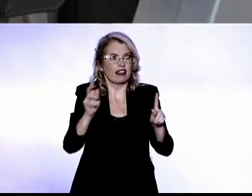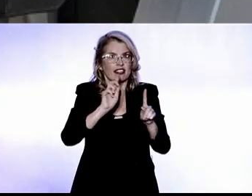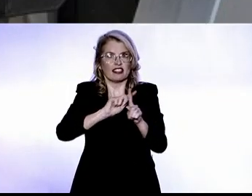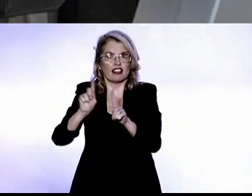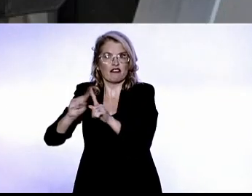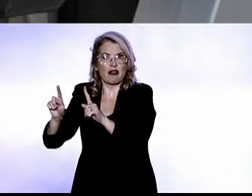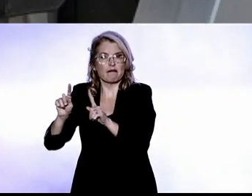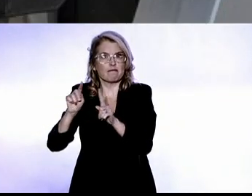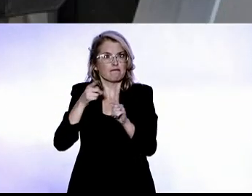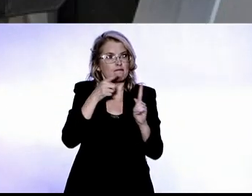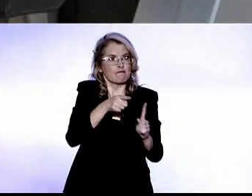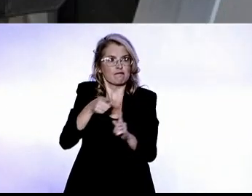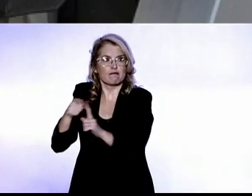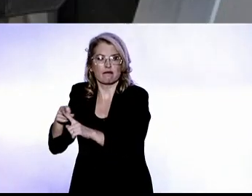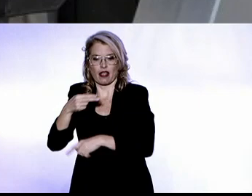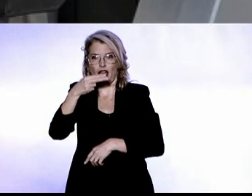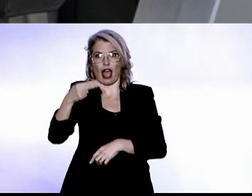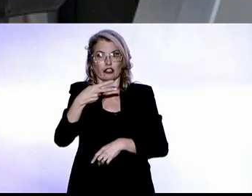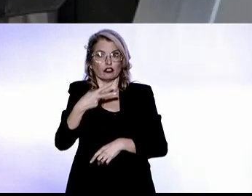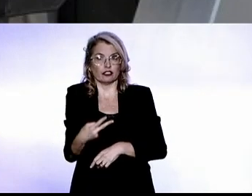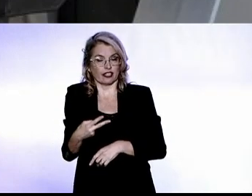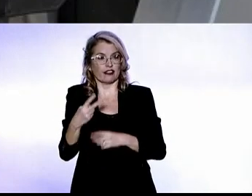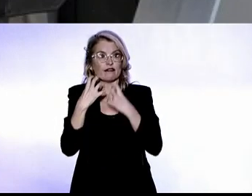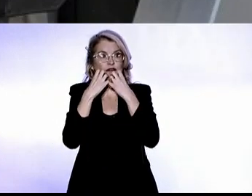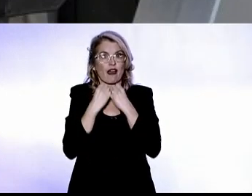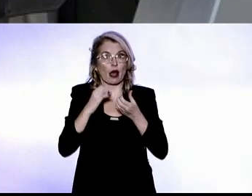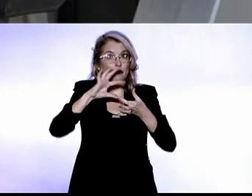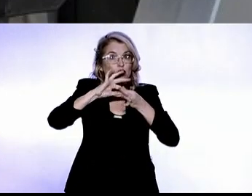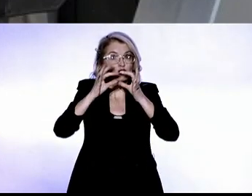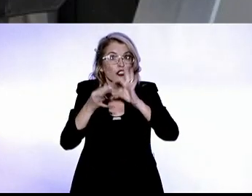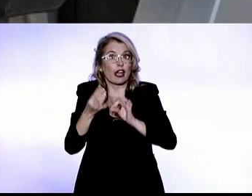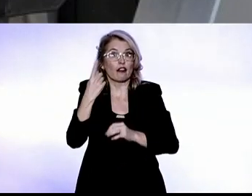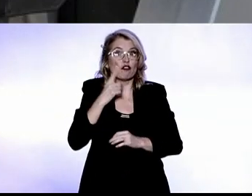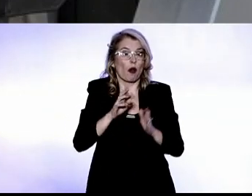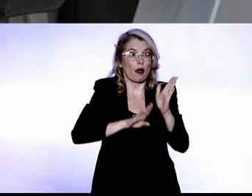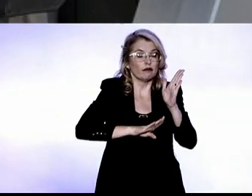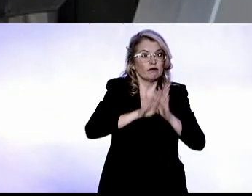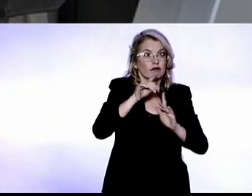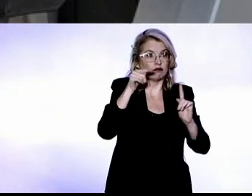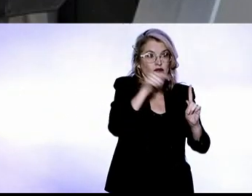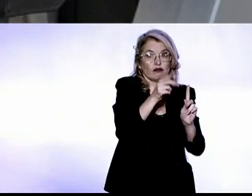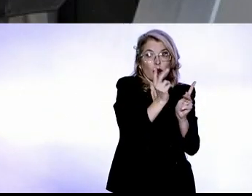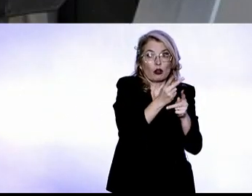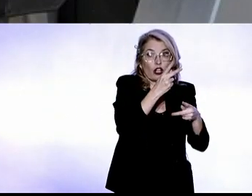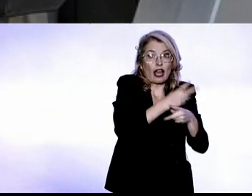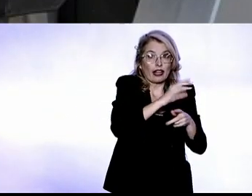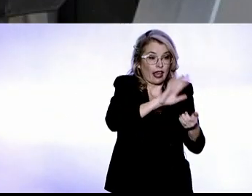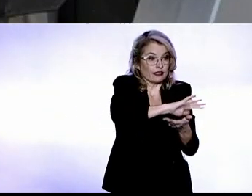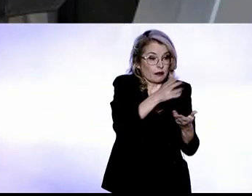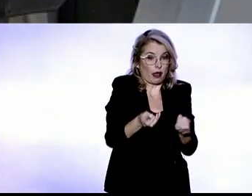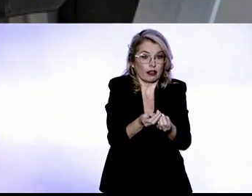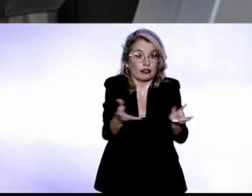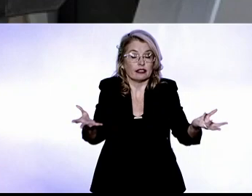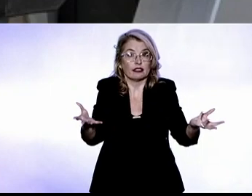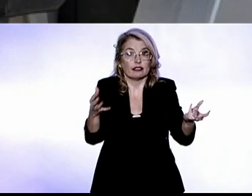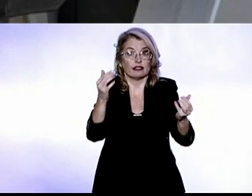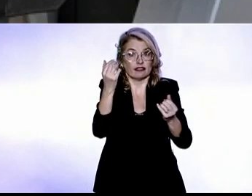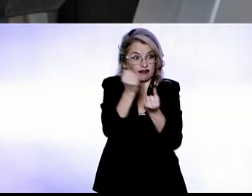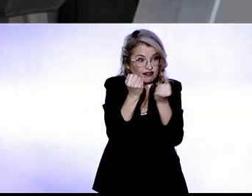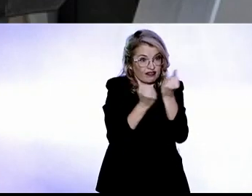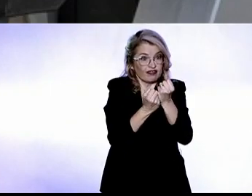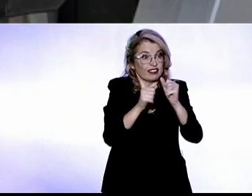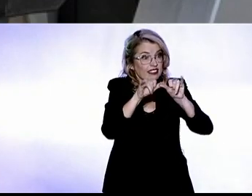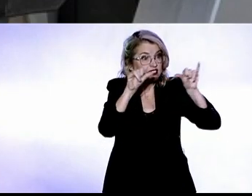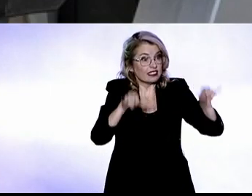points along the hydrogen value chain, from building up a production and supply infrastructure